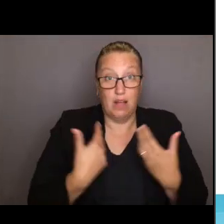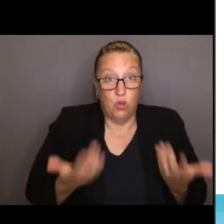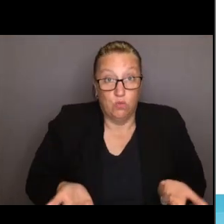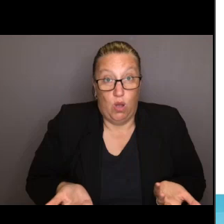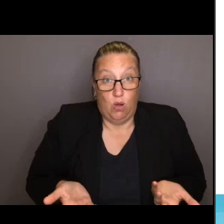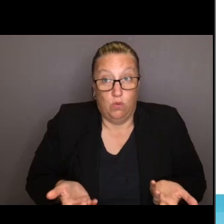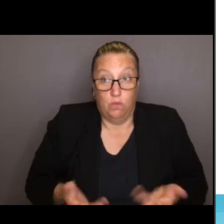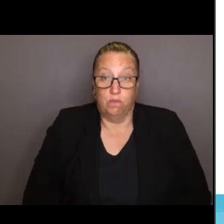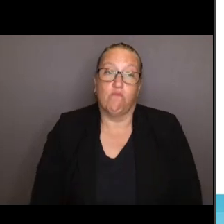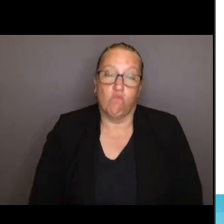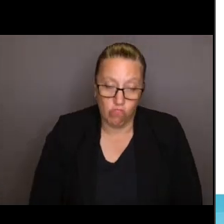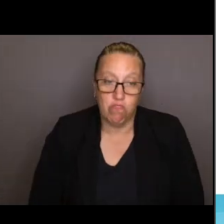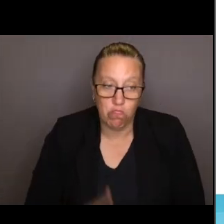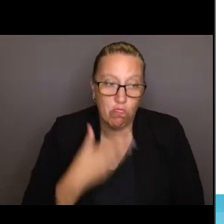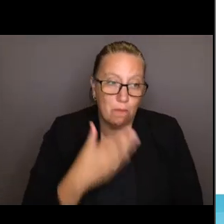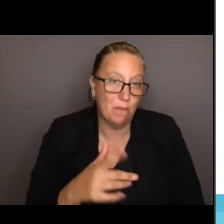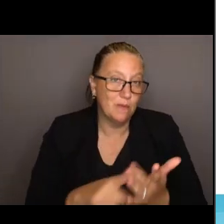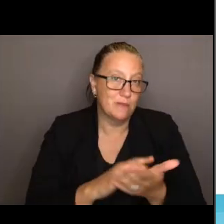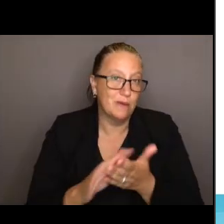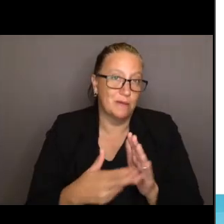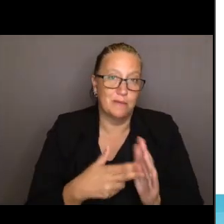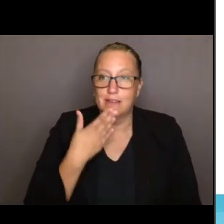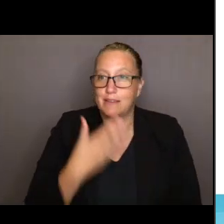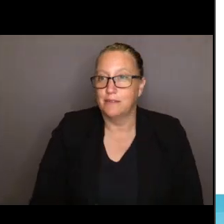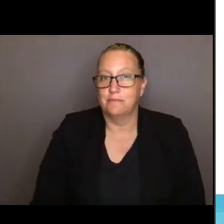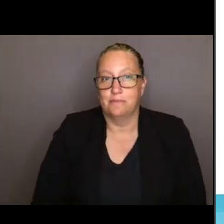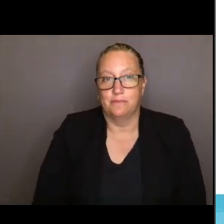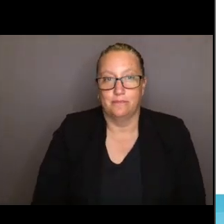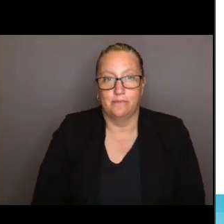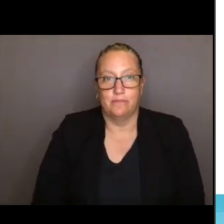Thanks, John. Thanks, Okay.